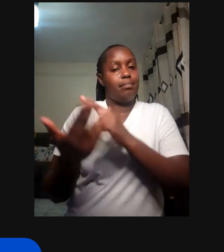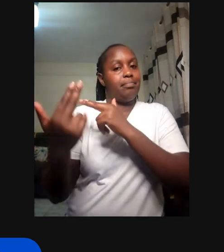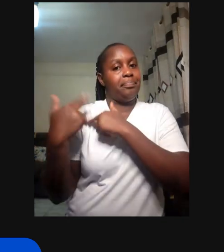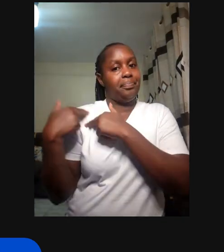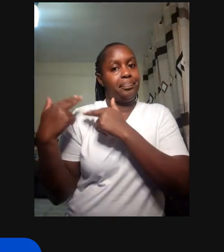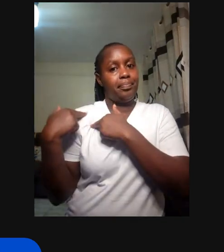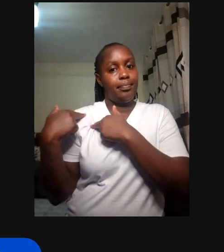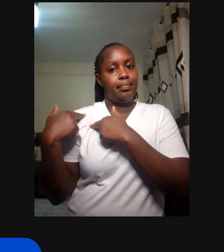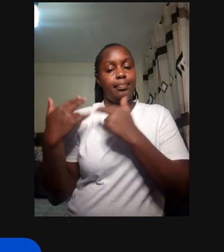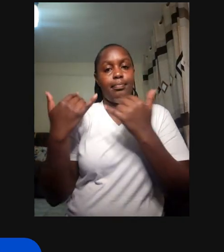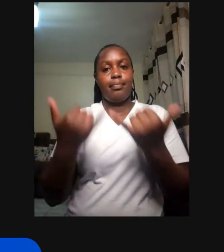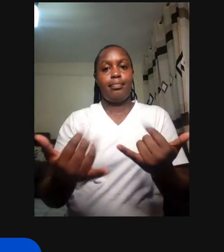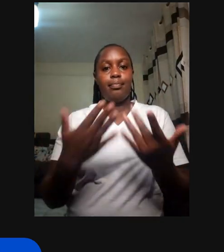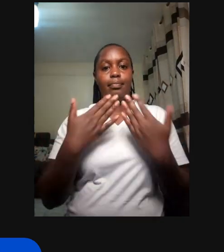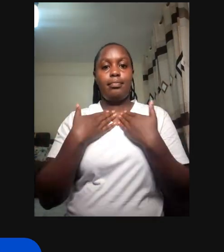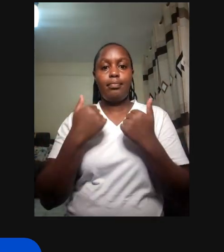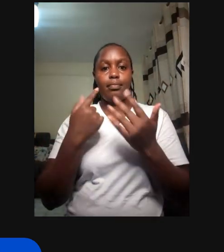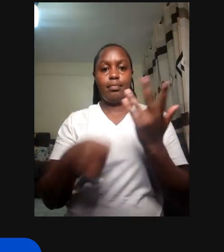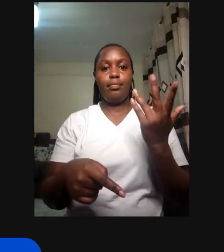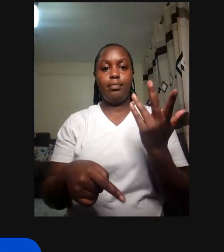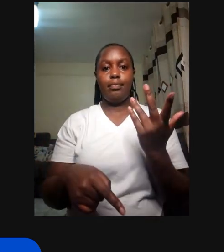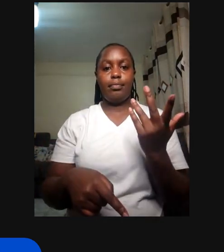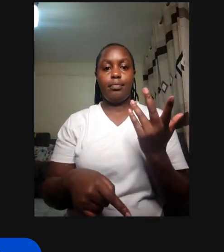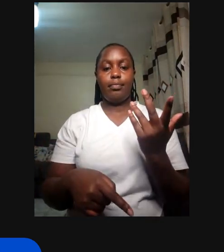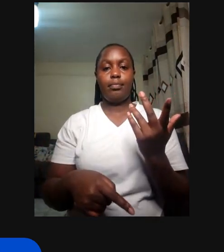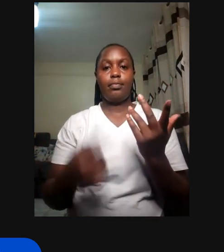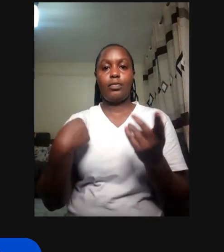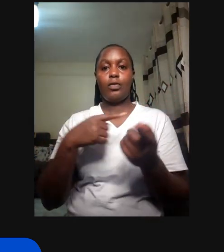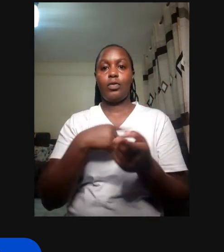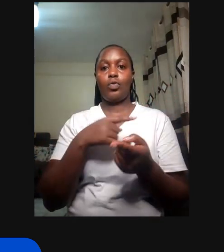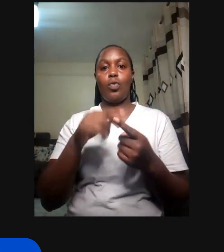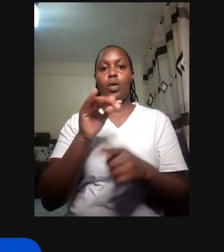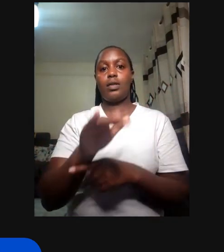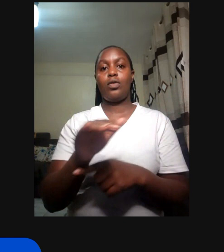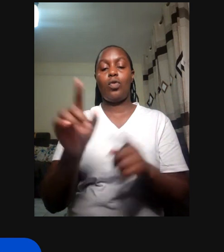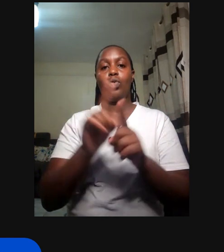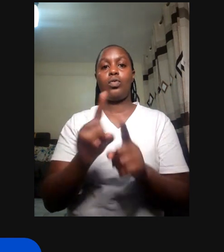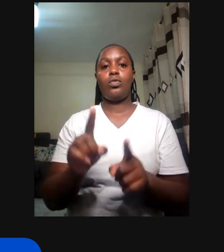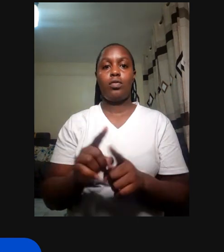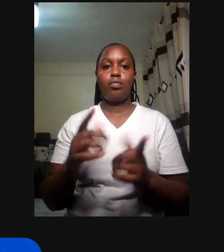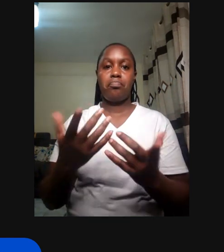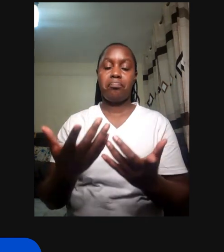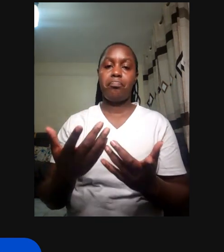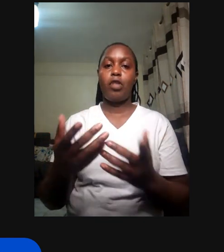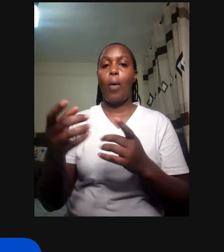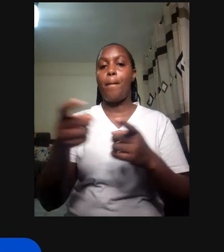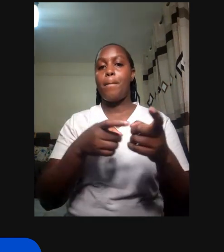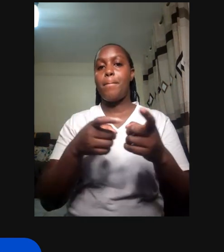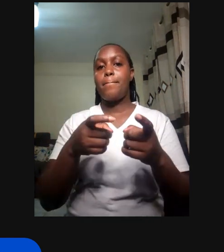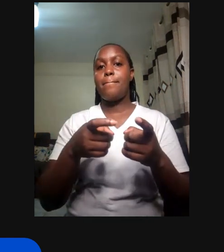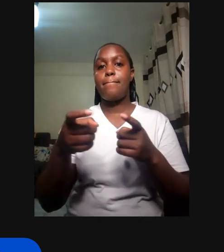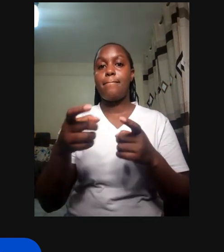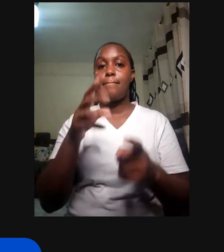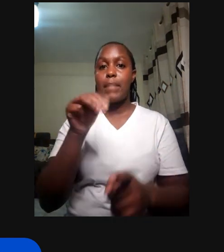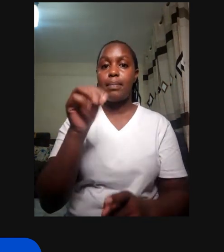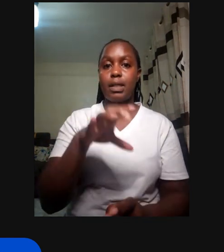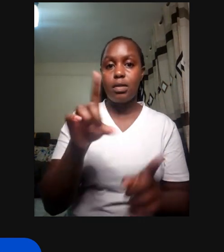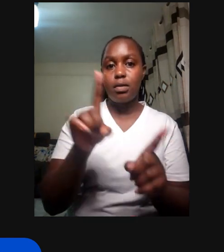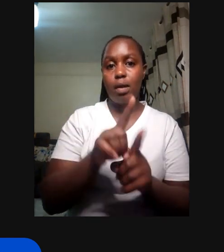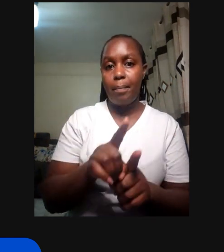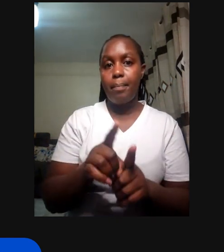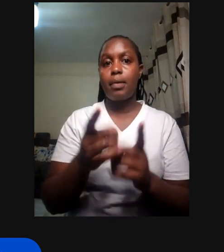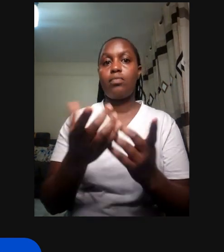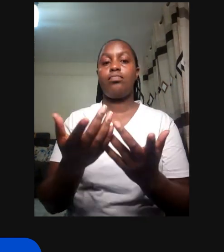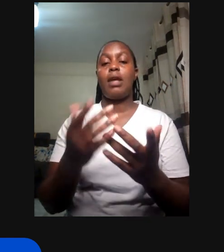I would like to have my co-moderator also give her parting shots, and then we can